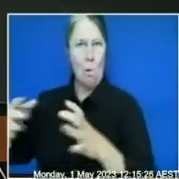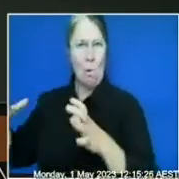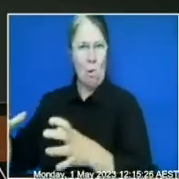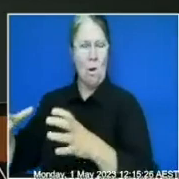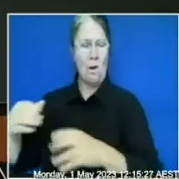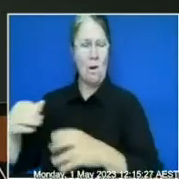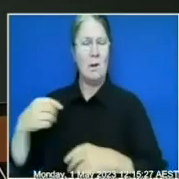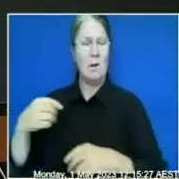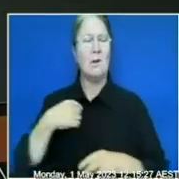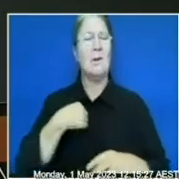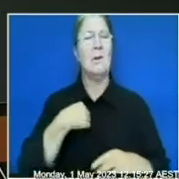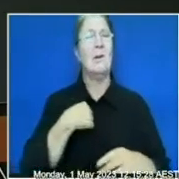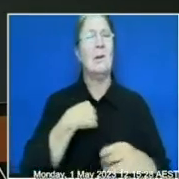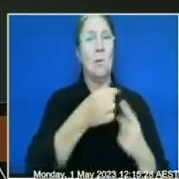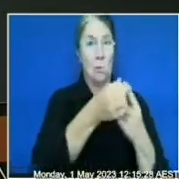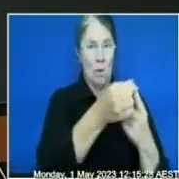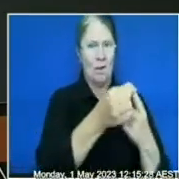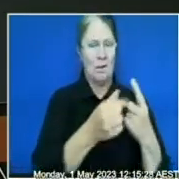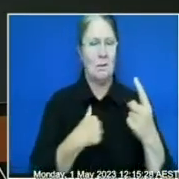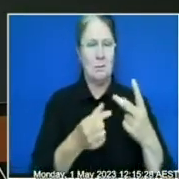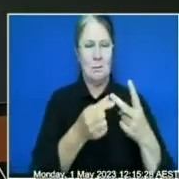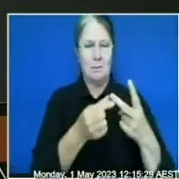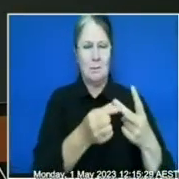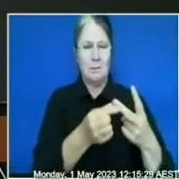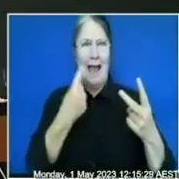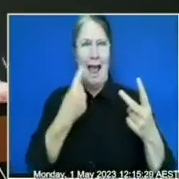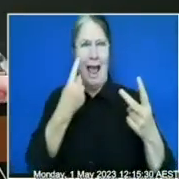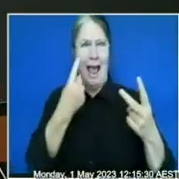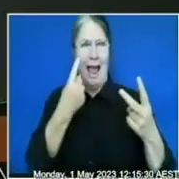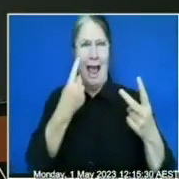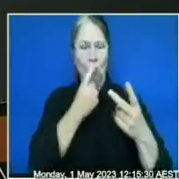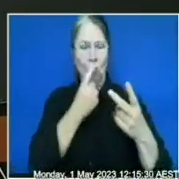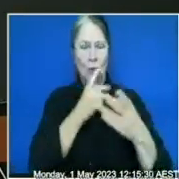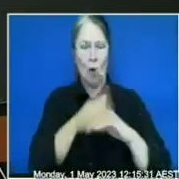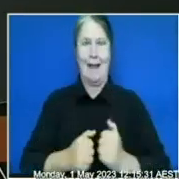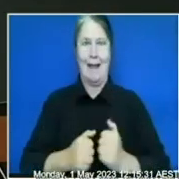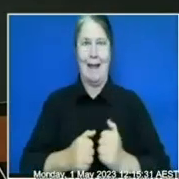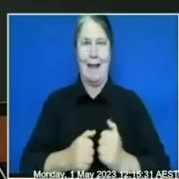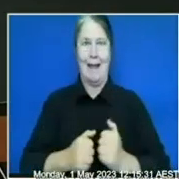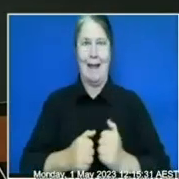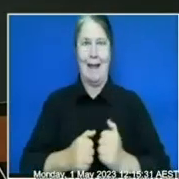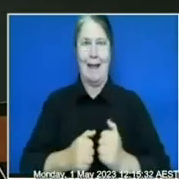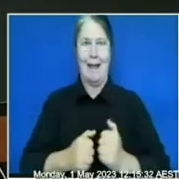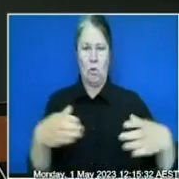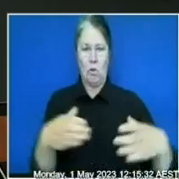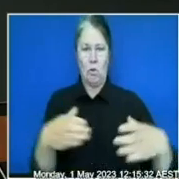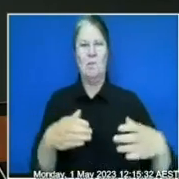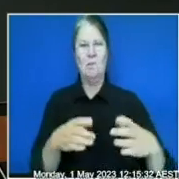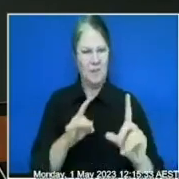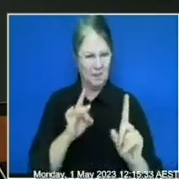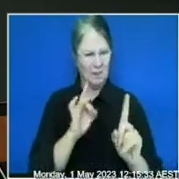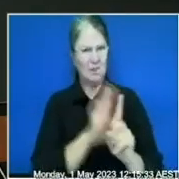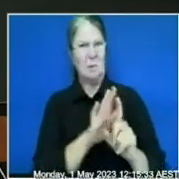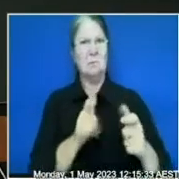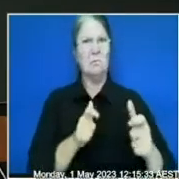self-determination and being connected to culture and having forensic care and all these things, and